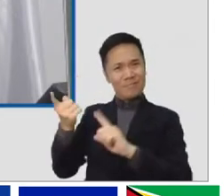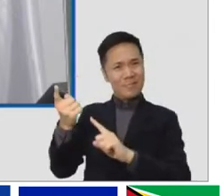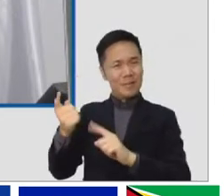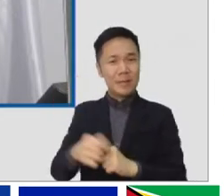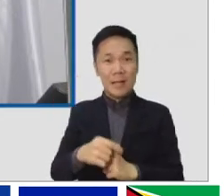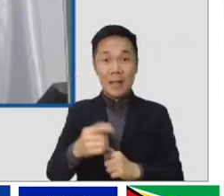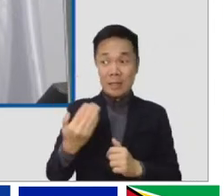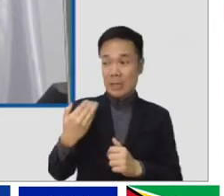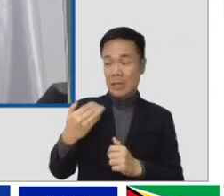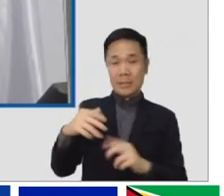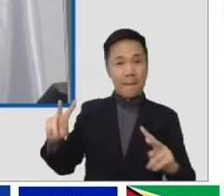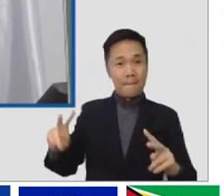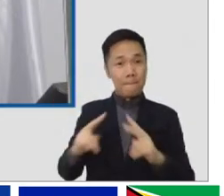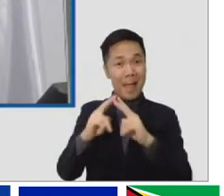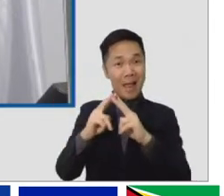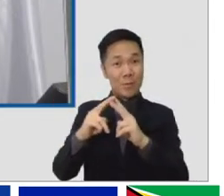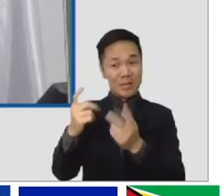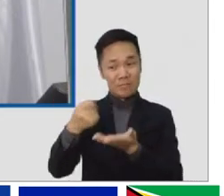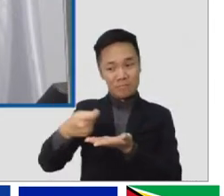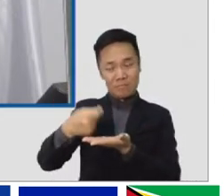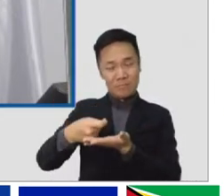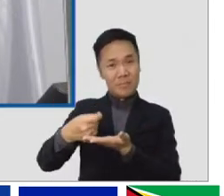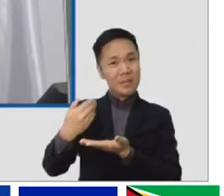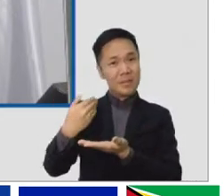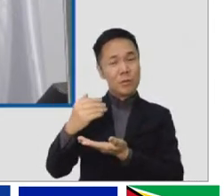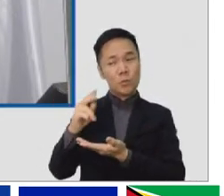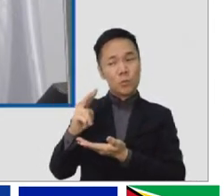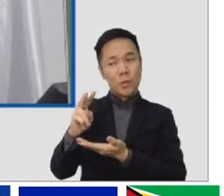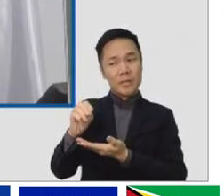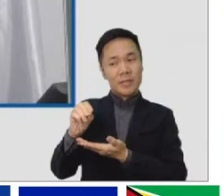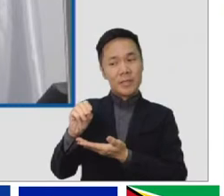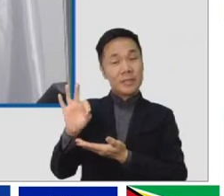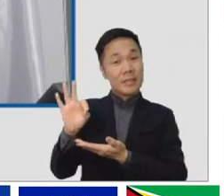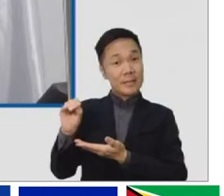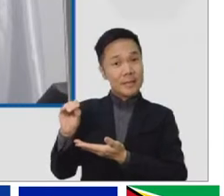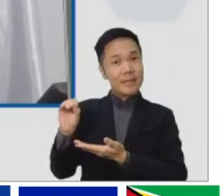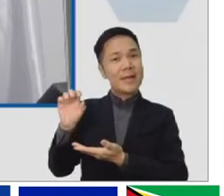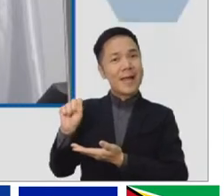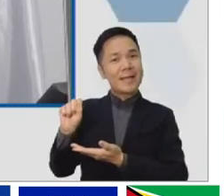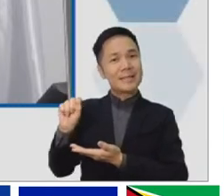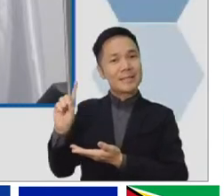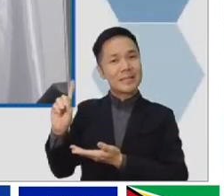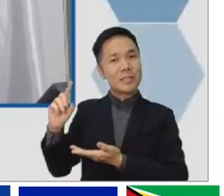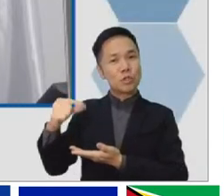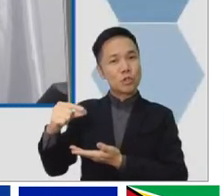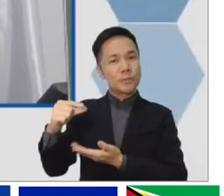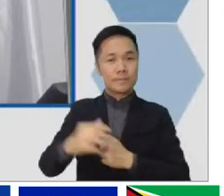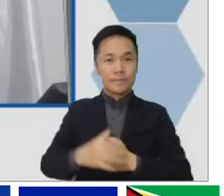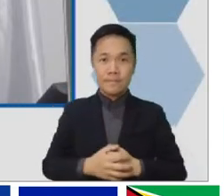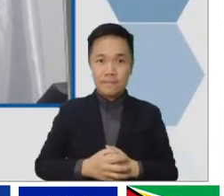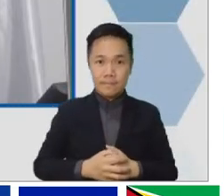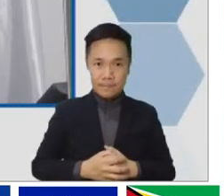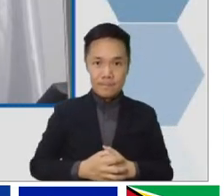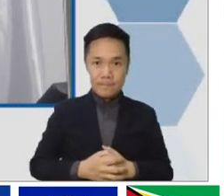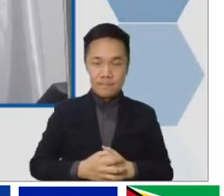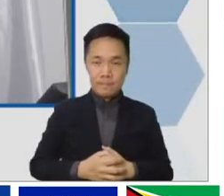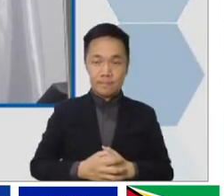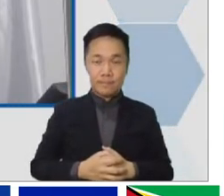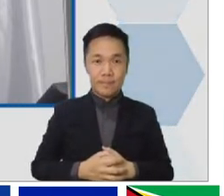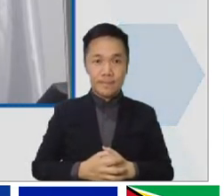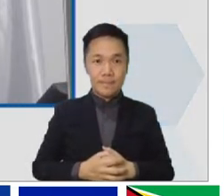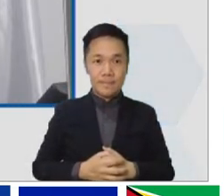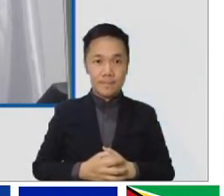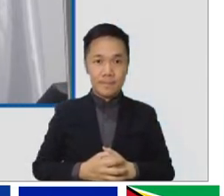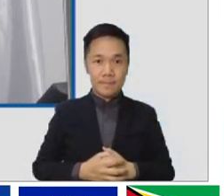2030 Agenda for Sustainable Development. I would like to share with you that from our bodies, we are also